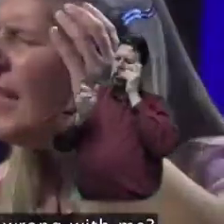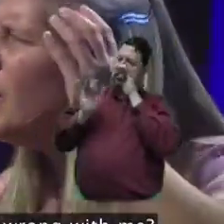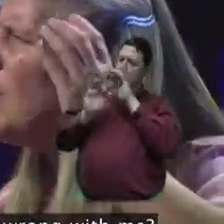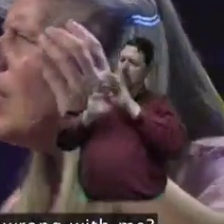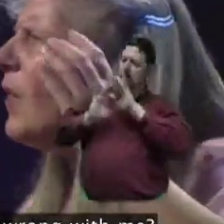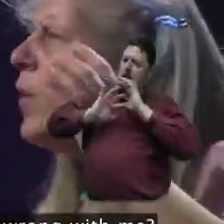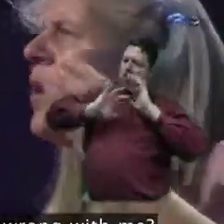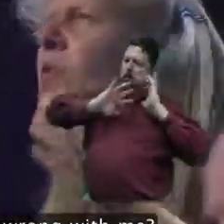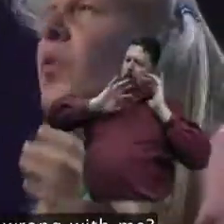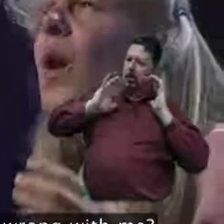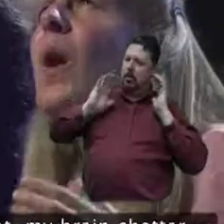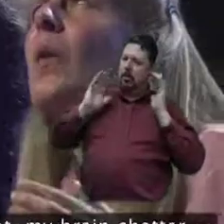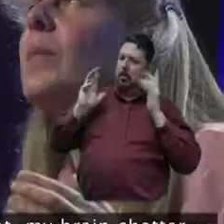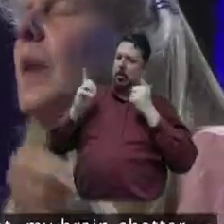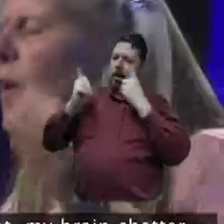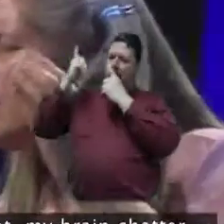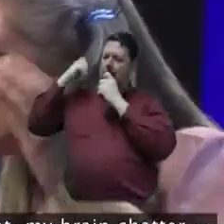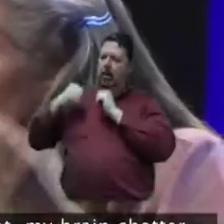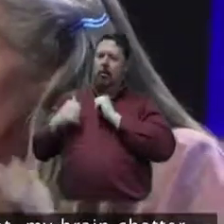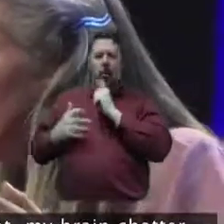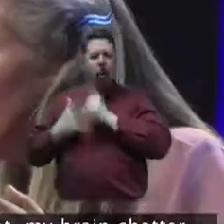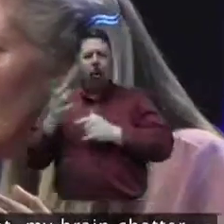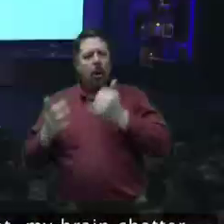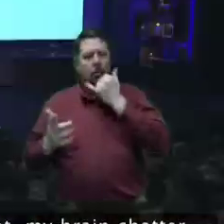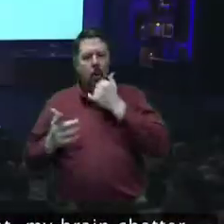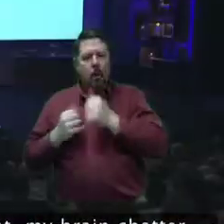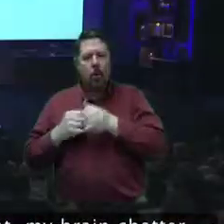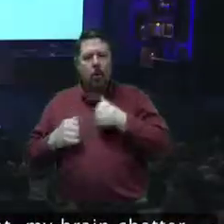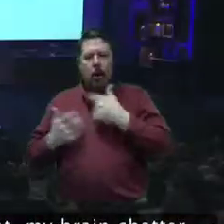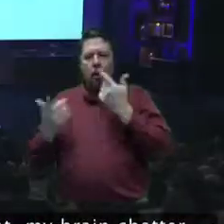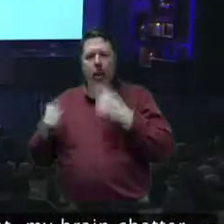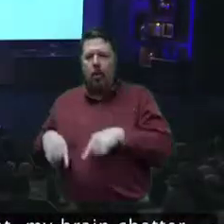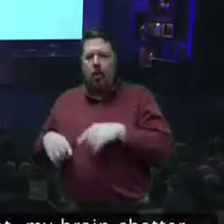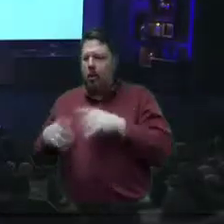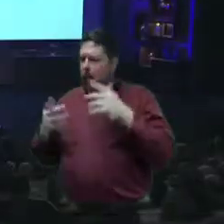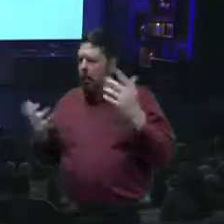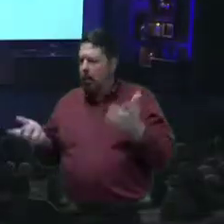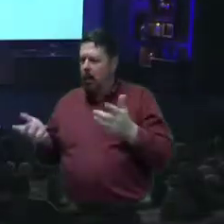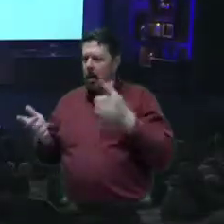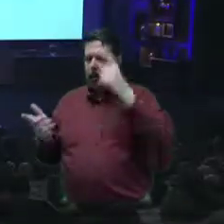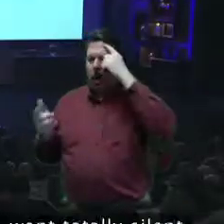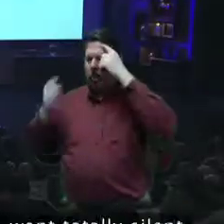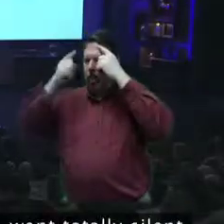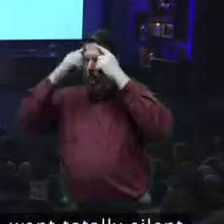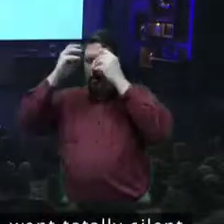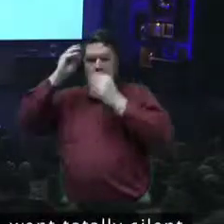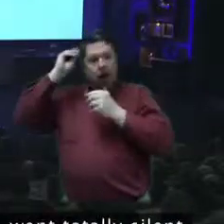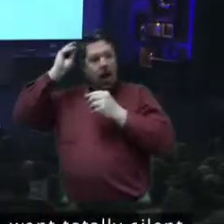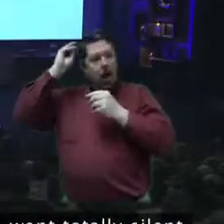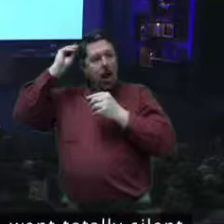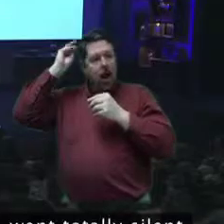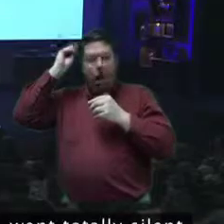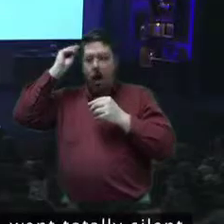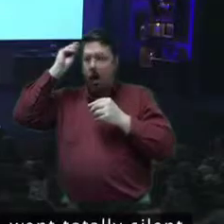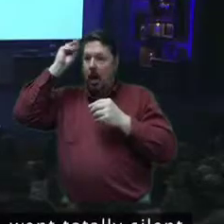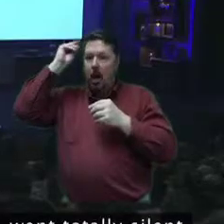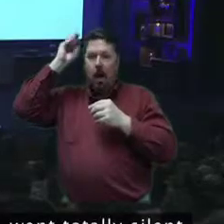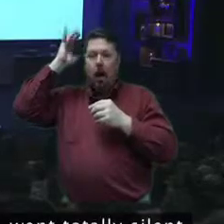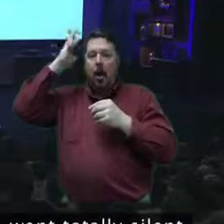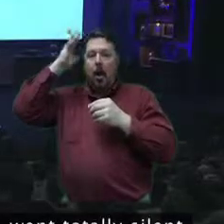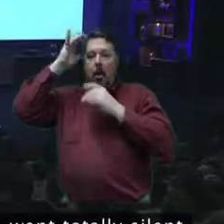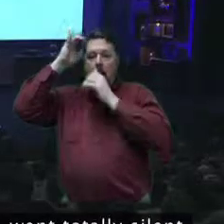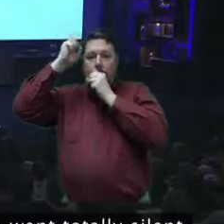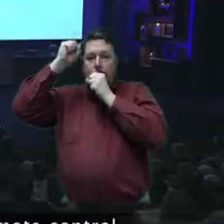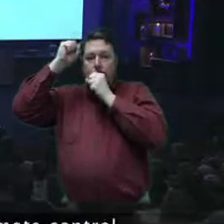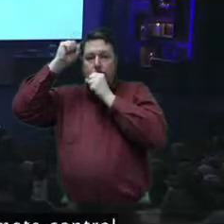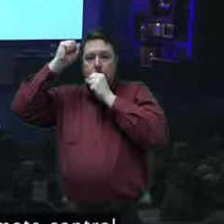I'm asking myself, what is wrong with me? What is going on? And in that moment, my brain chatter, my left hemisphere brain chatter, went